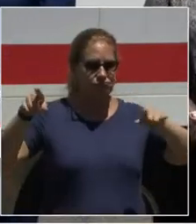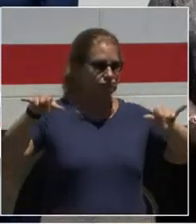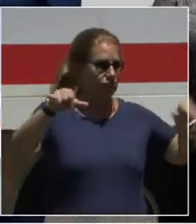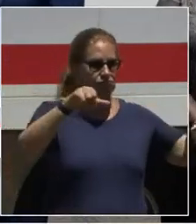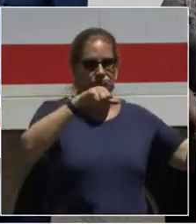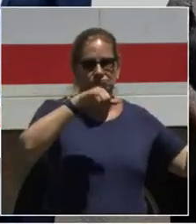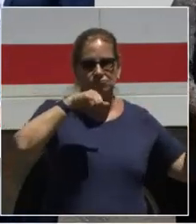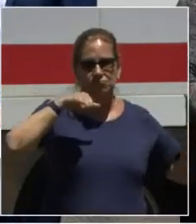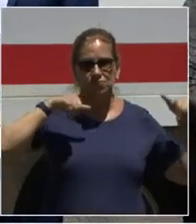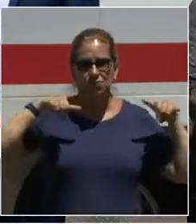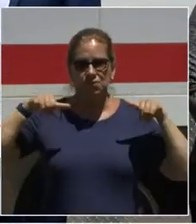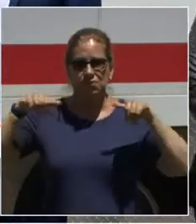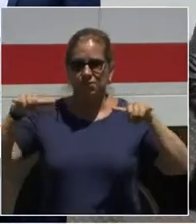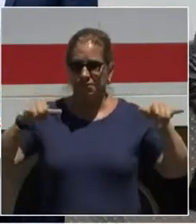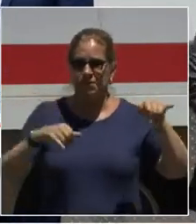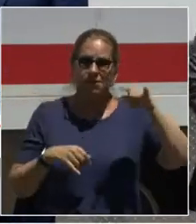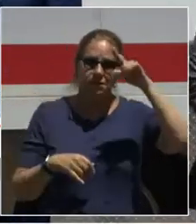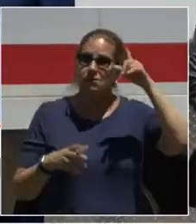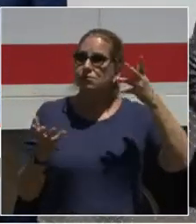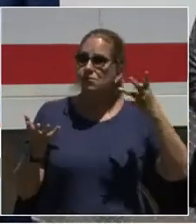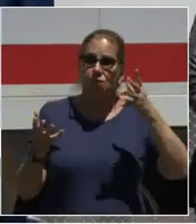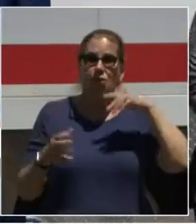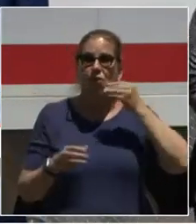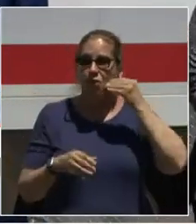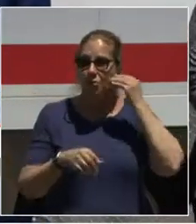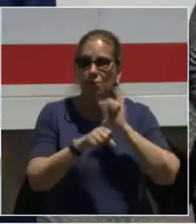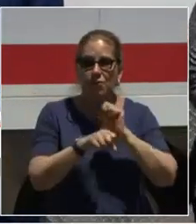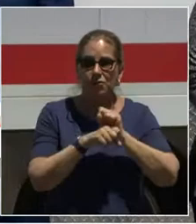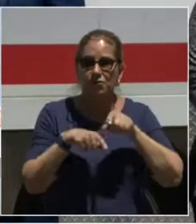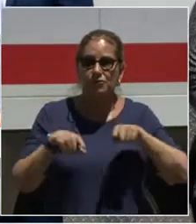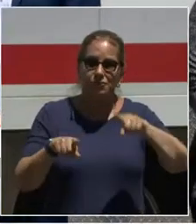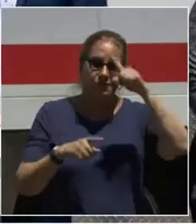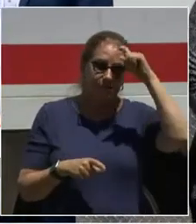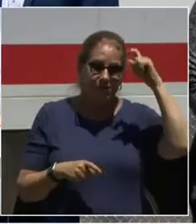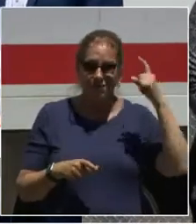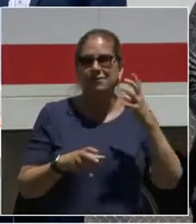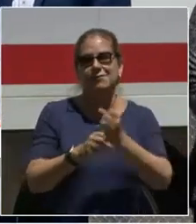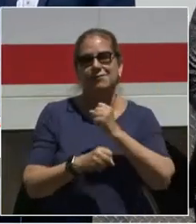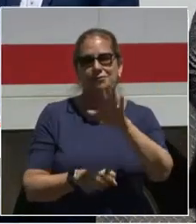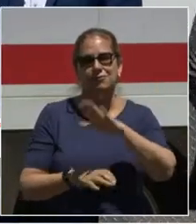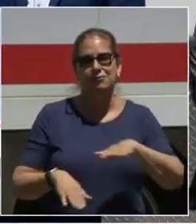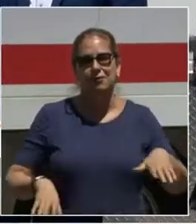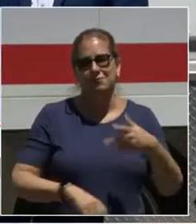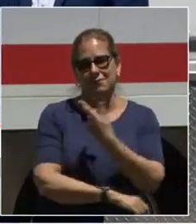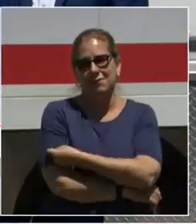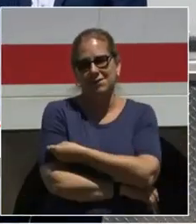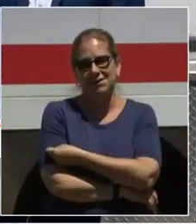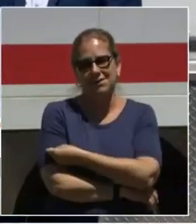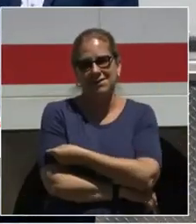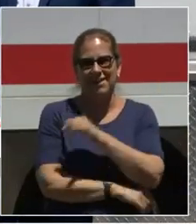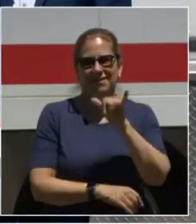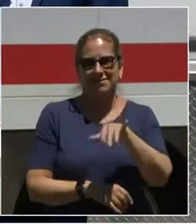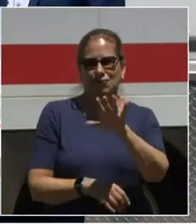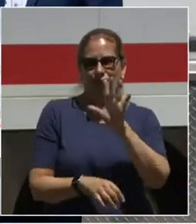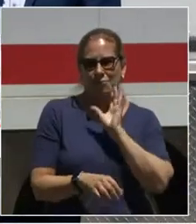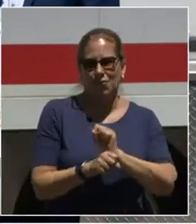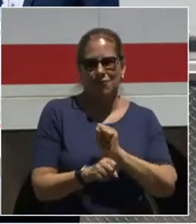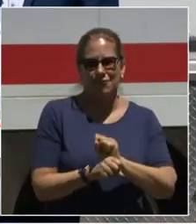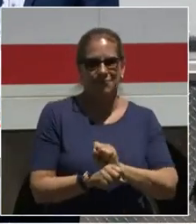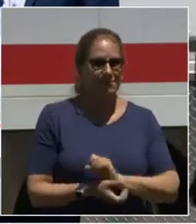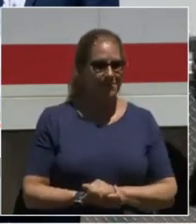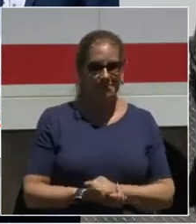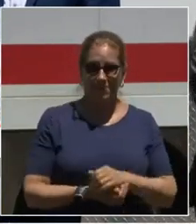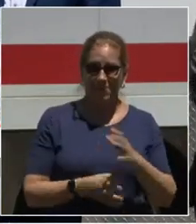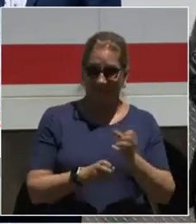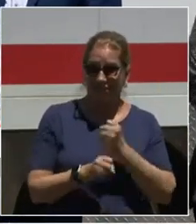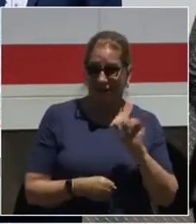homework and ensure that you have signed up and had your children adequately and appropriately vaccinated for school. As Dr. Farley noted, for the